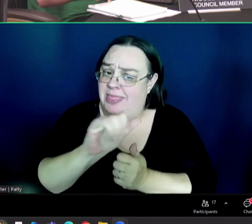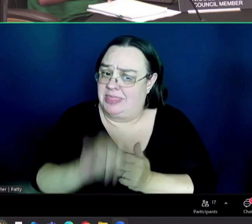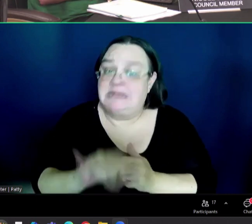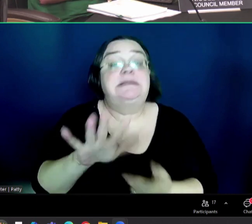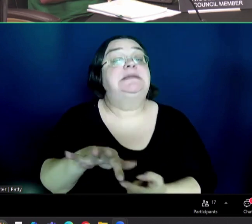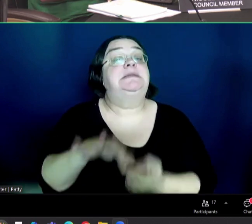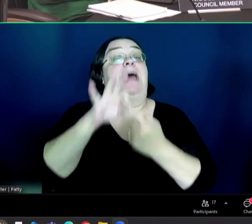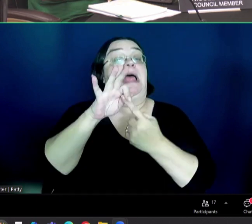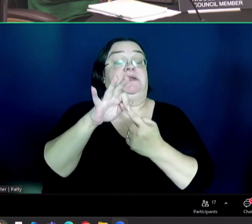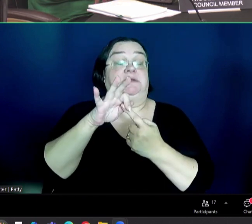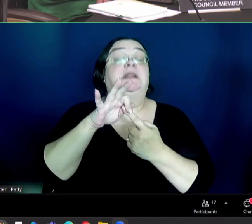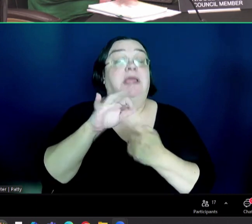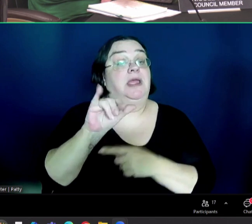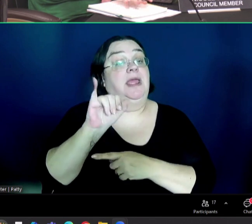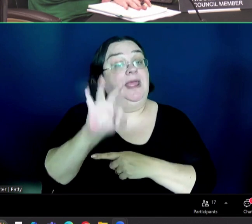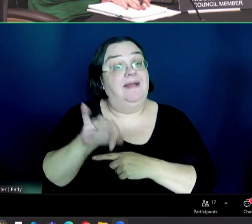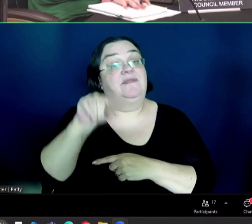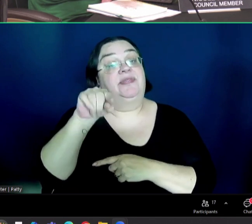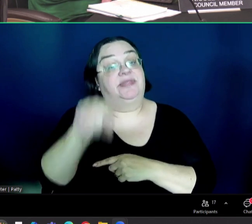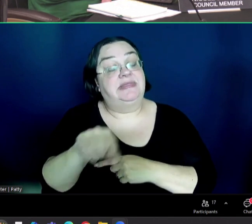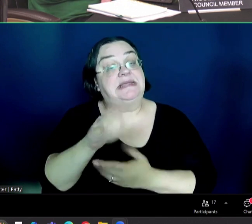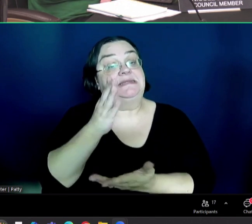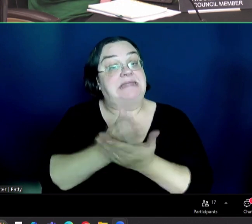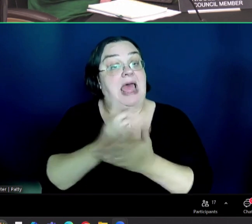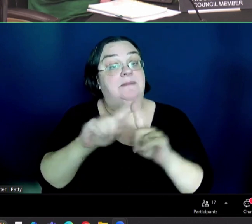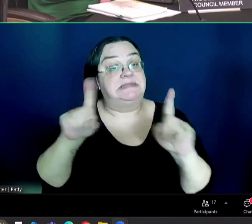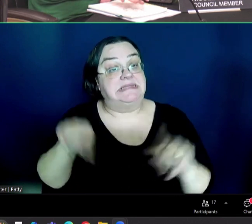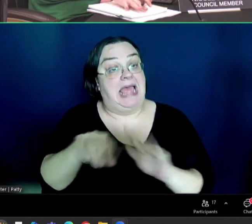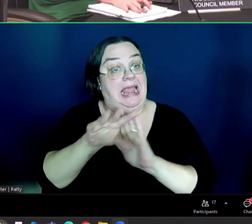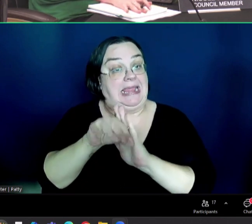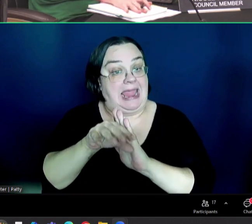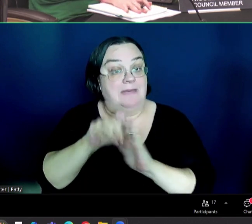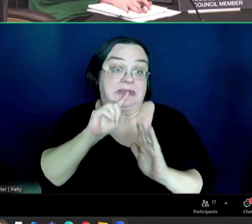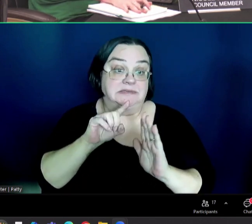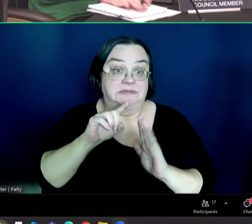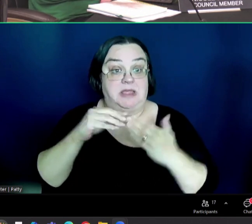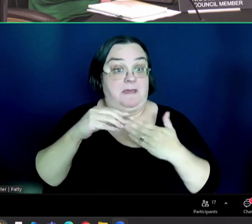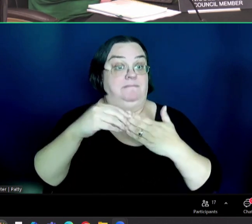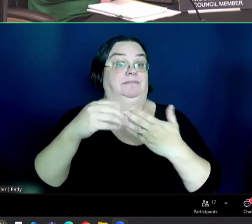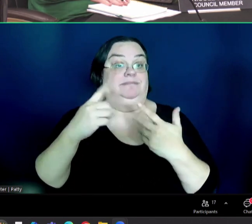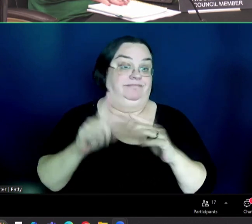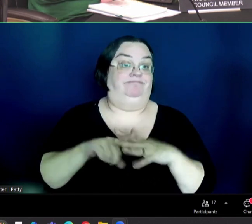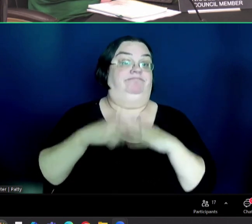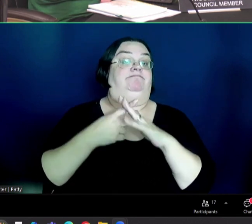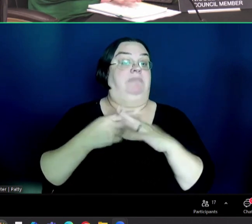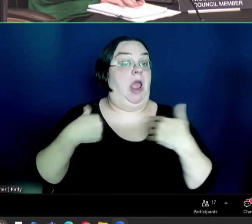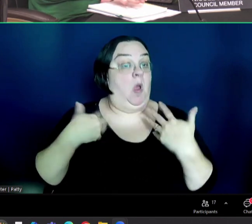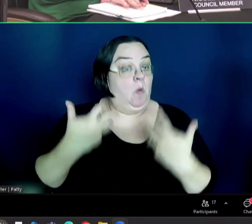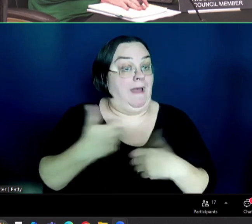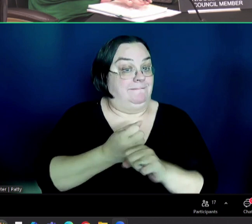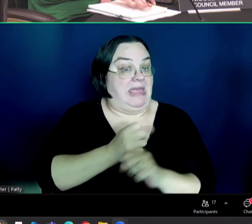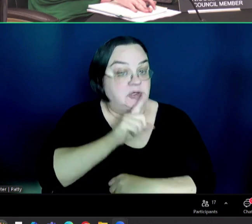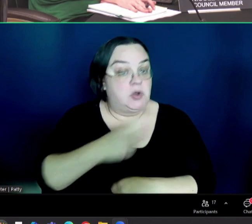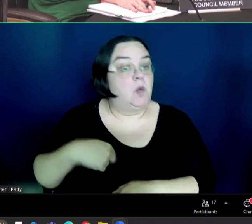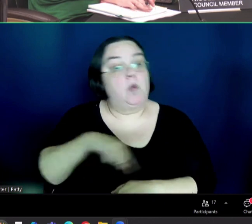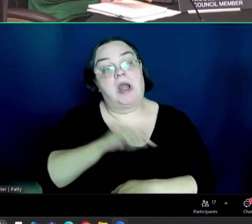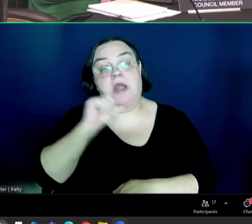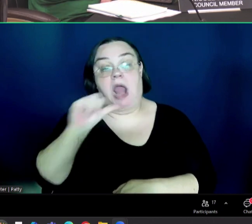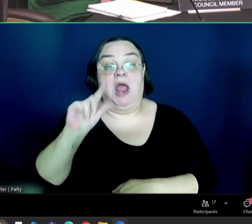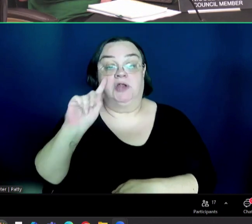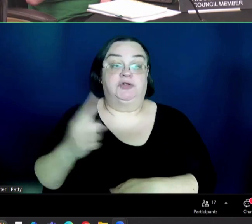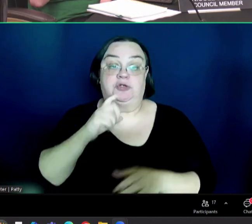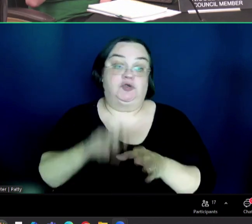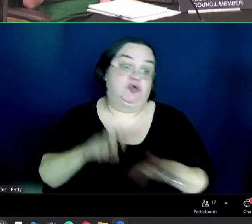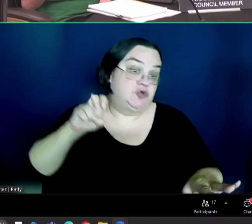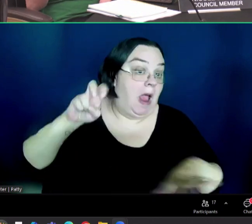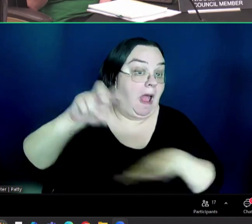these stop sign cameras are pioneers, I want to make sure that we're not just jumping into them because they